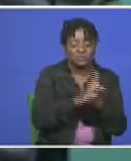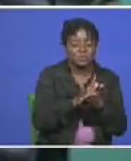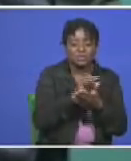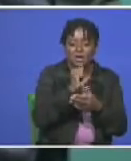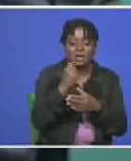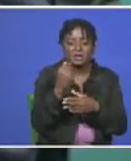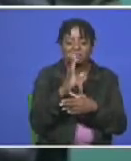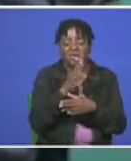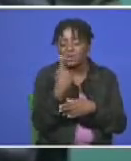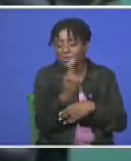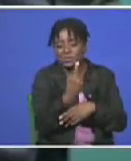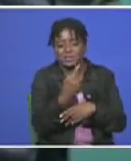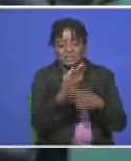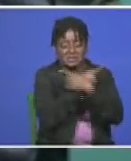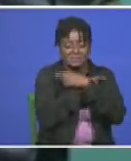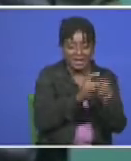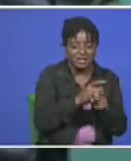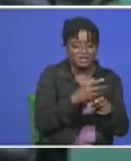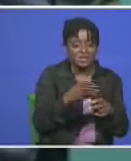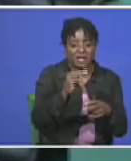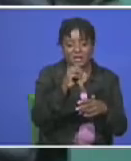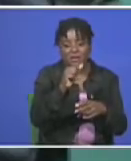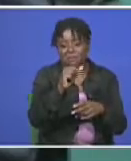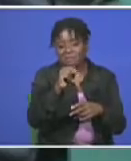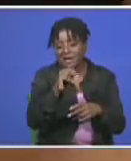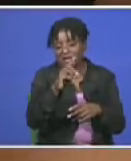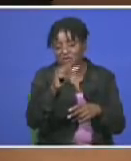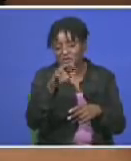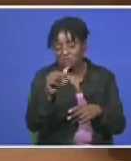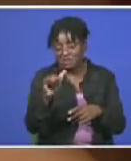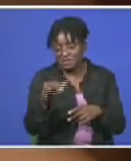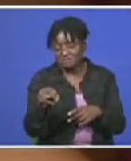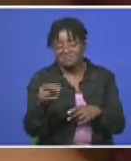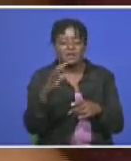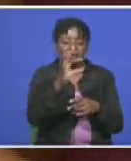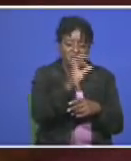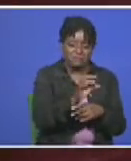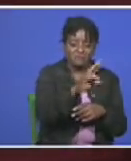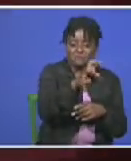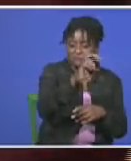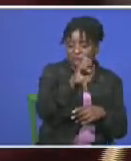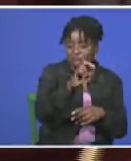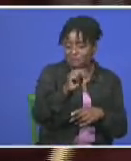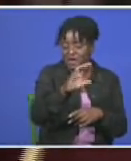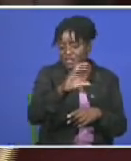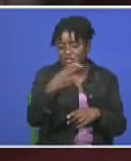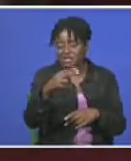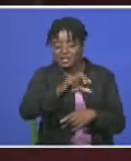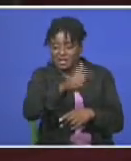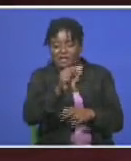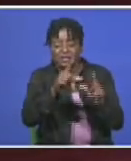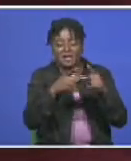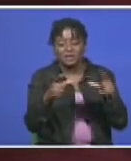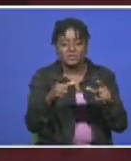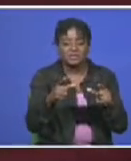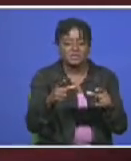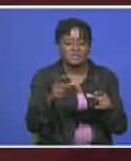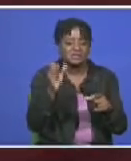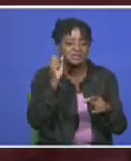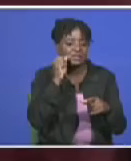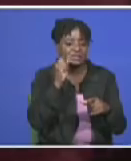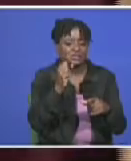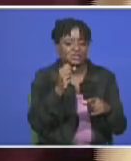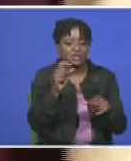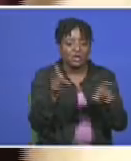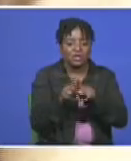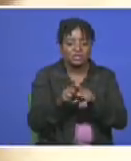to be Spanish and Mandarin. I'm going to have French and many other languages. But that's not all. Sterneisha is also making some big